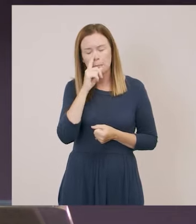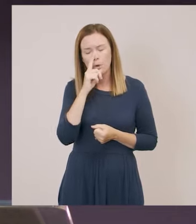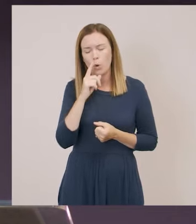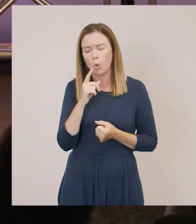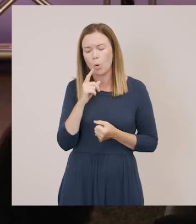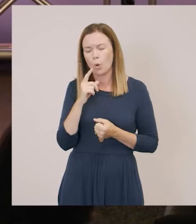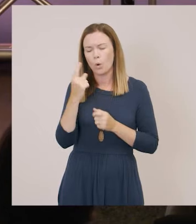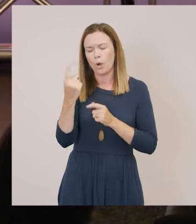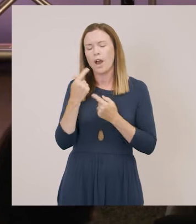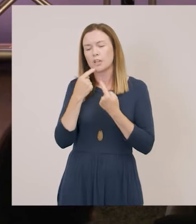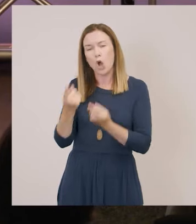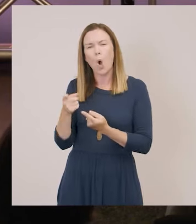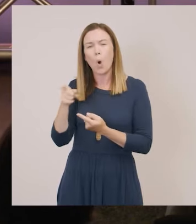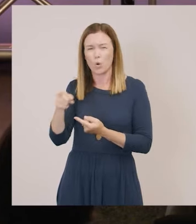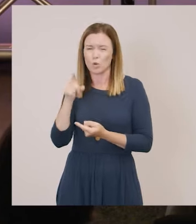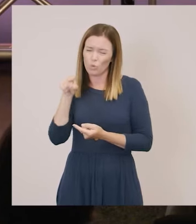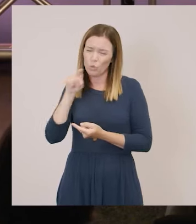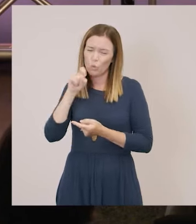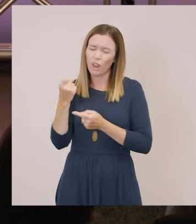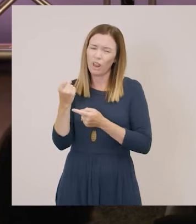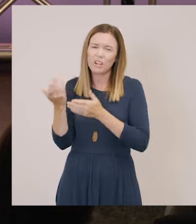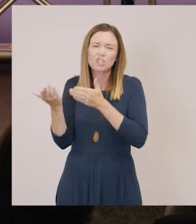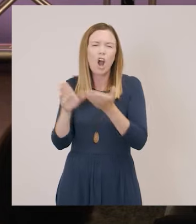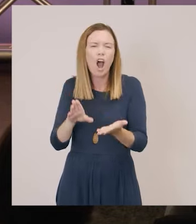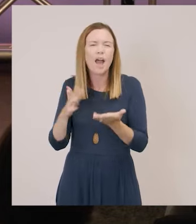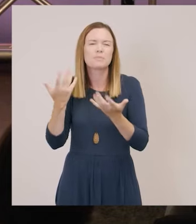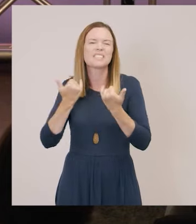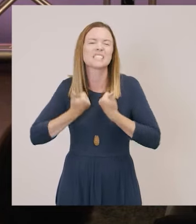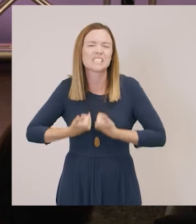given a terminal diagnosis.